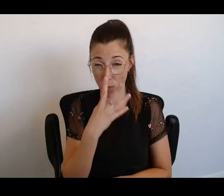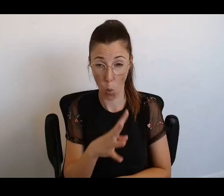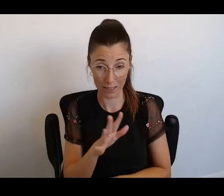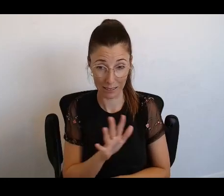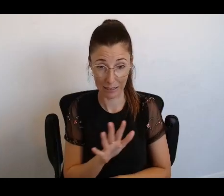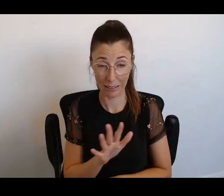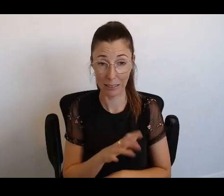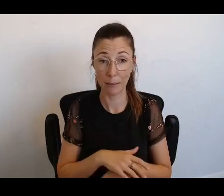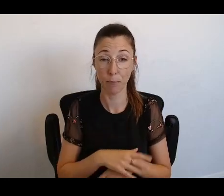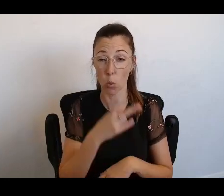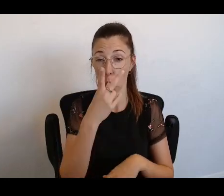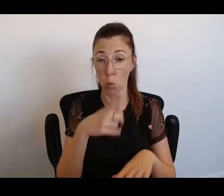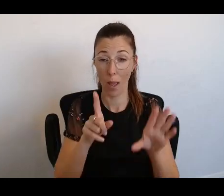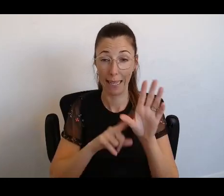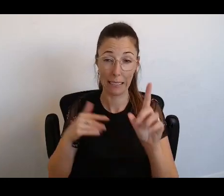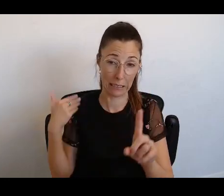practice that exists for me.